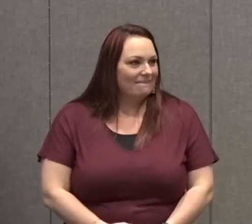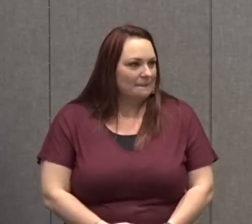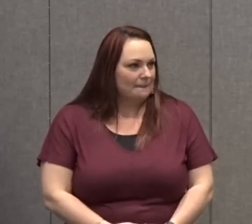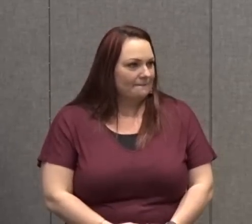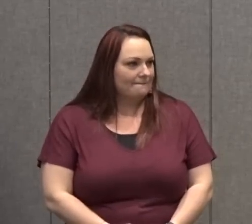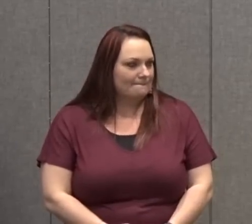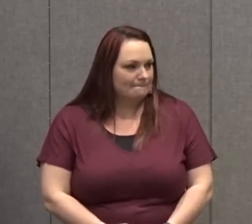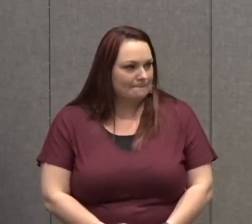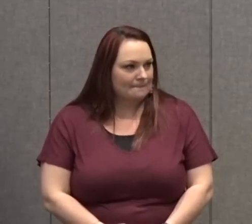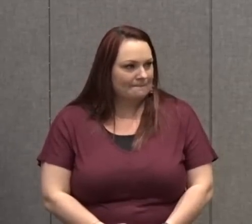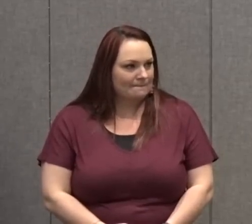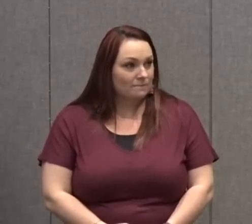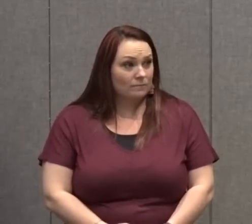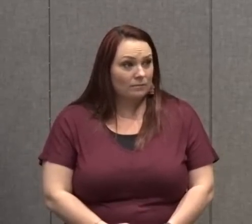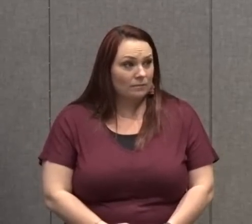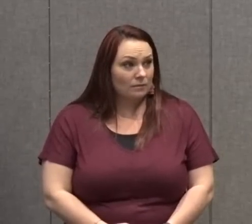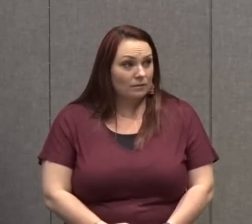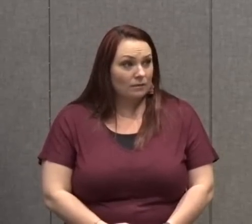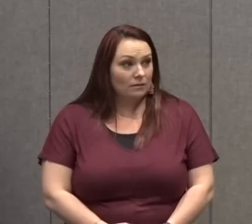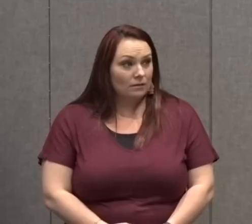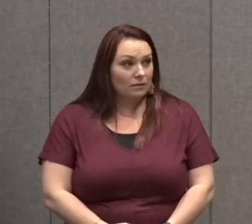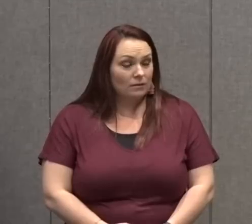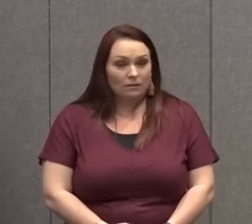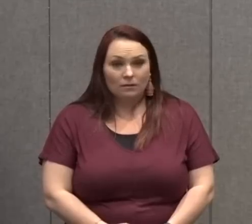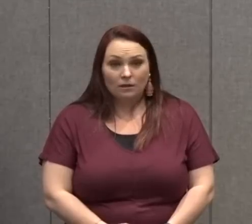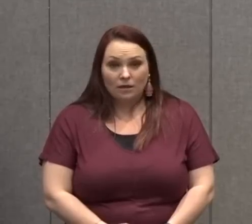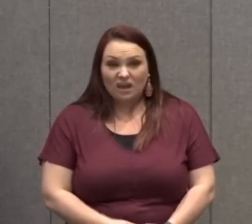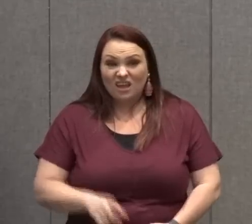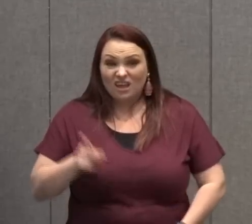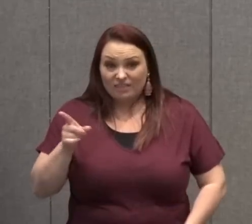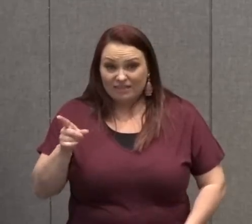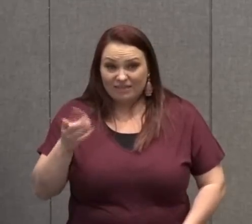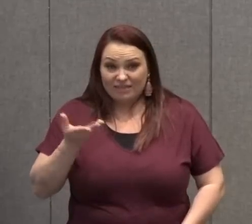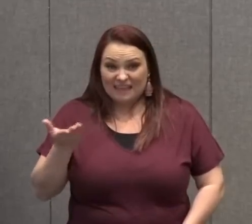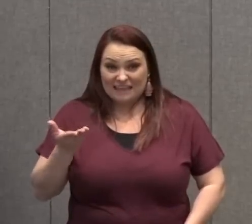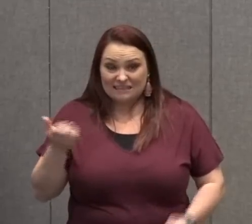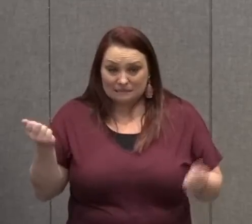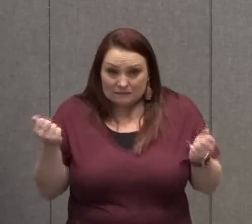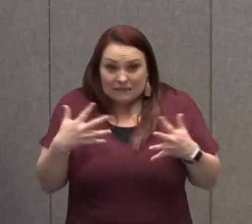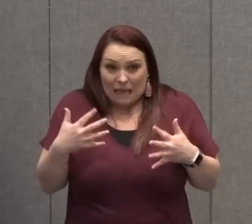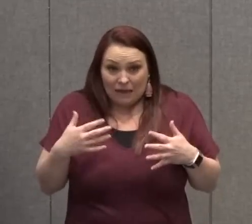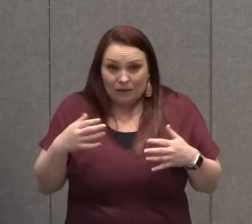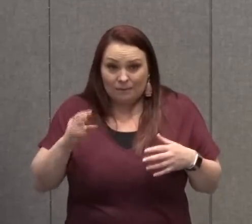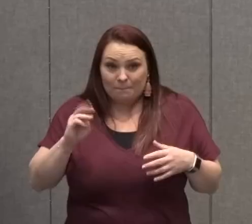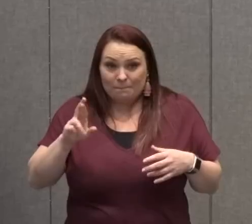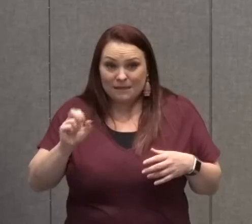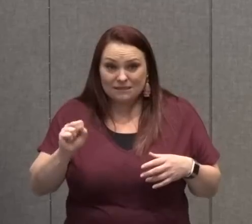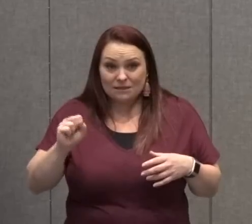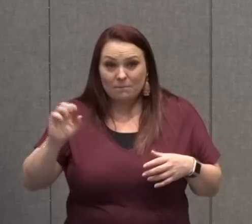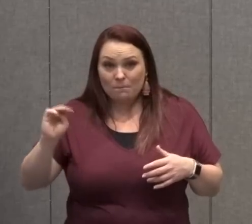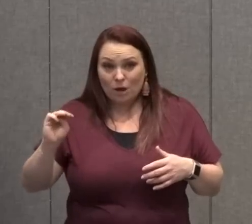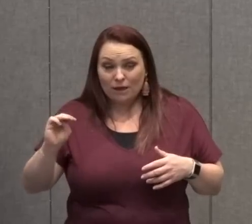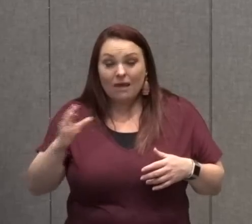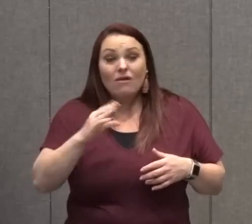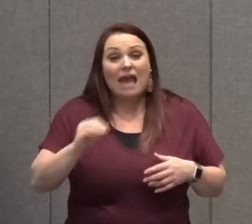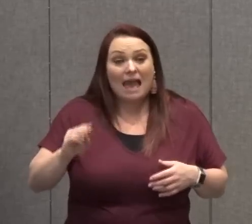all right it scared Ms. Martindale and it scared Mr. R